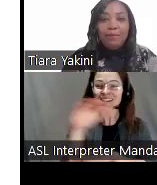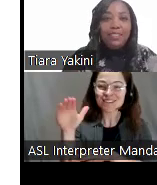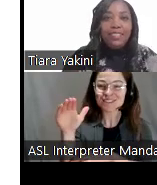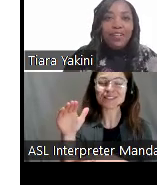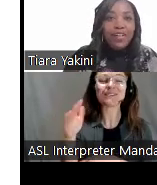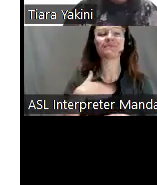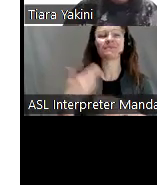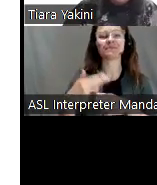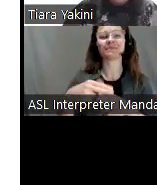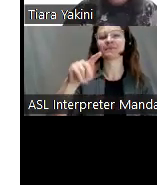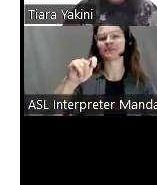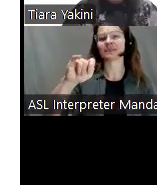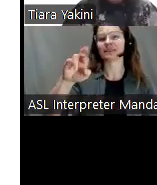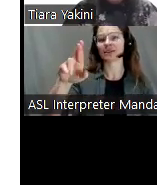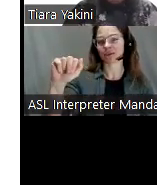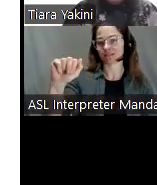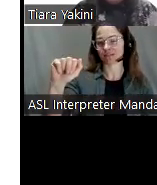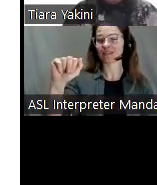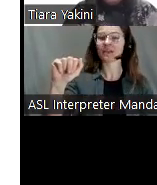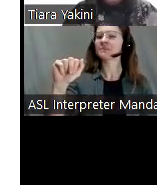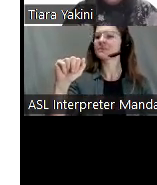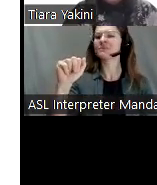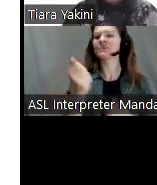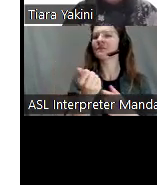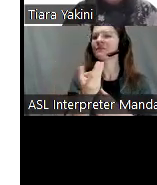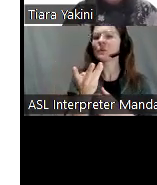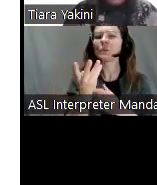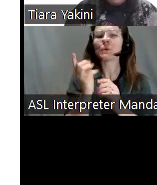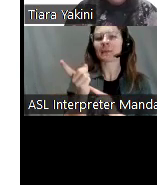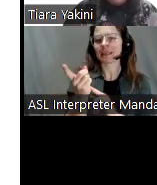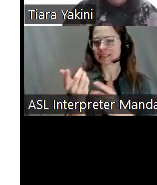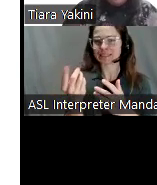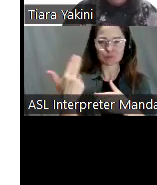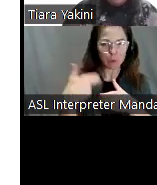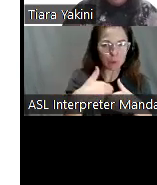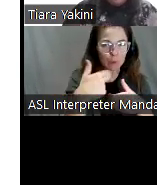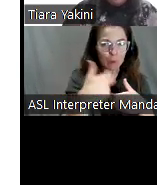Everyone, my name is Tiara. We are just going to give people a few minutes to join.